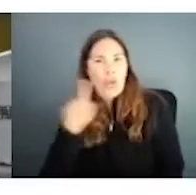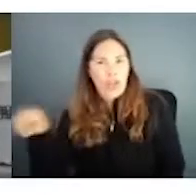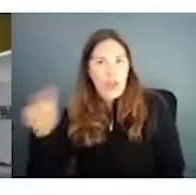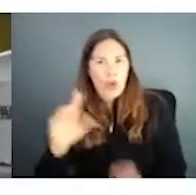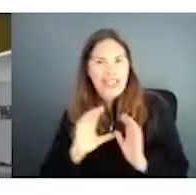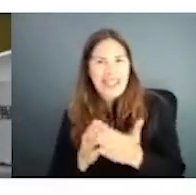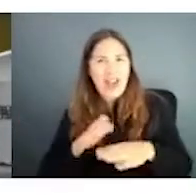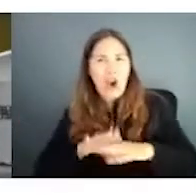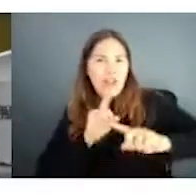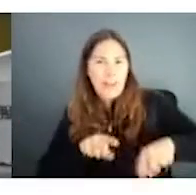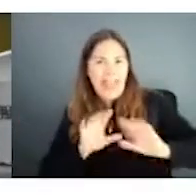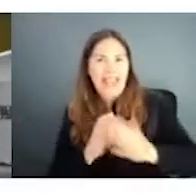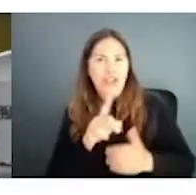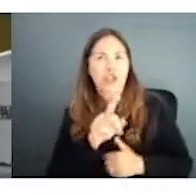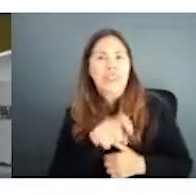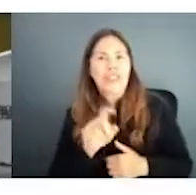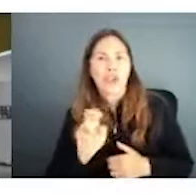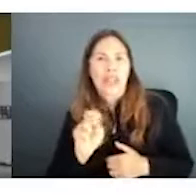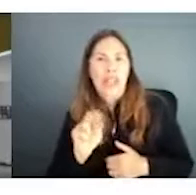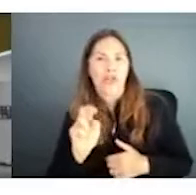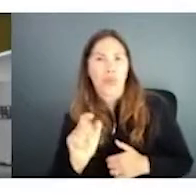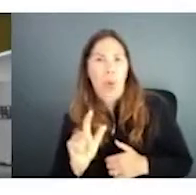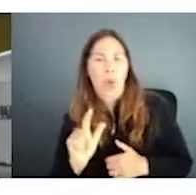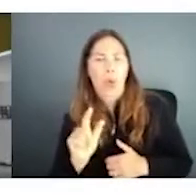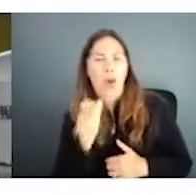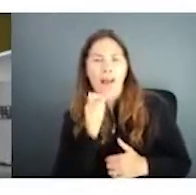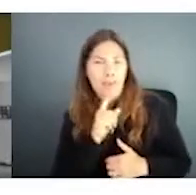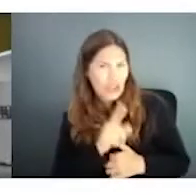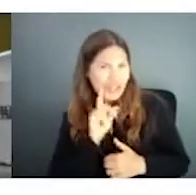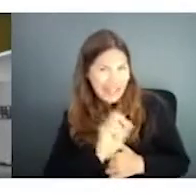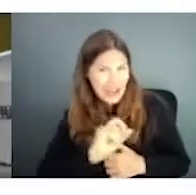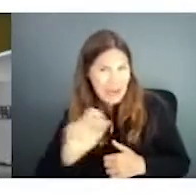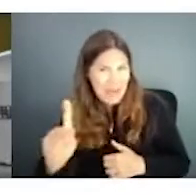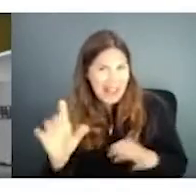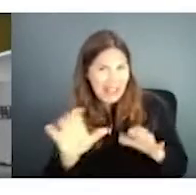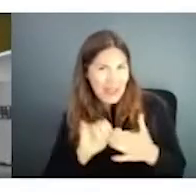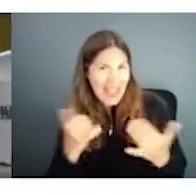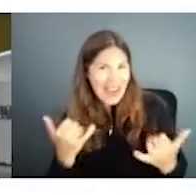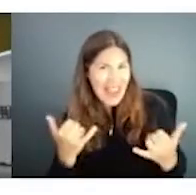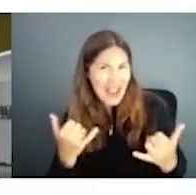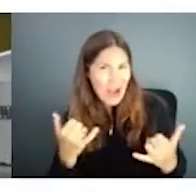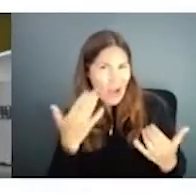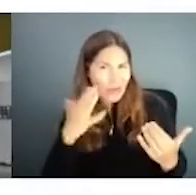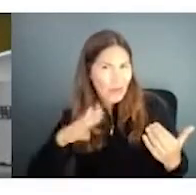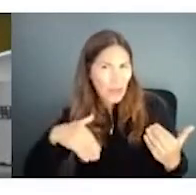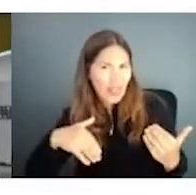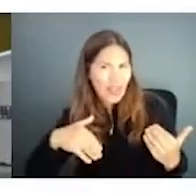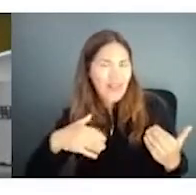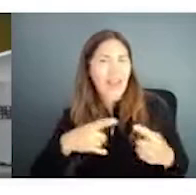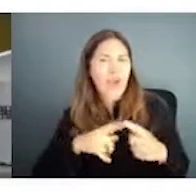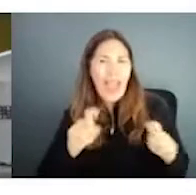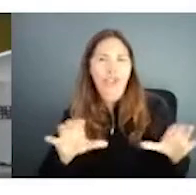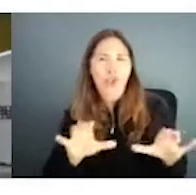those on-demand classes. And I'm not sure if you can go back and do it now, but I know you have to do it